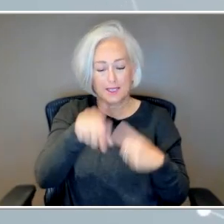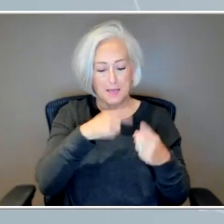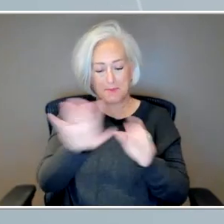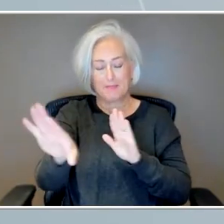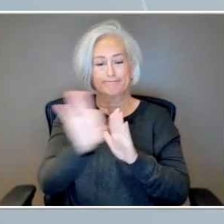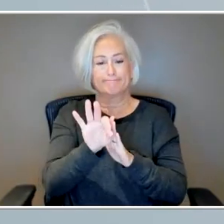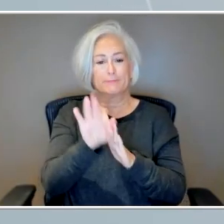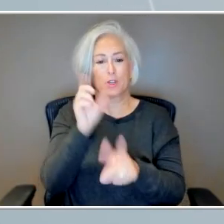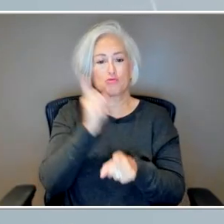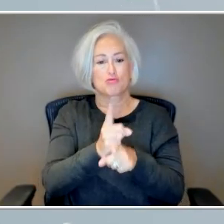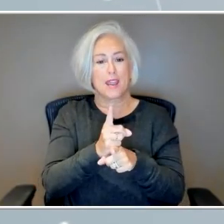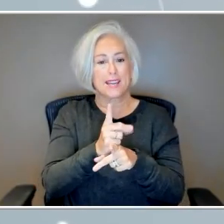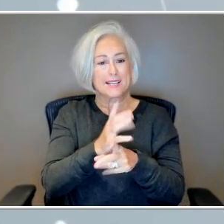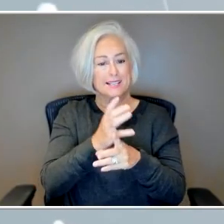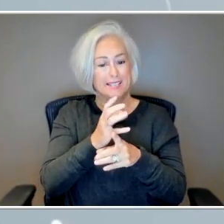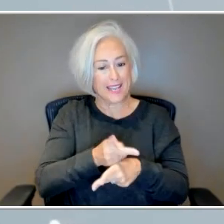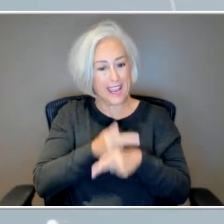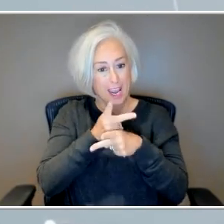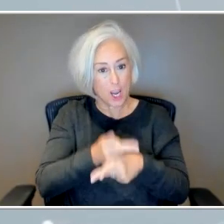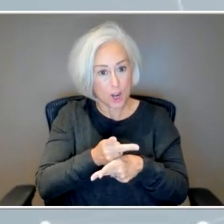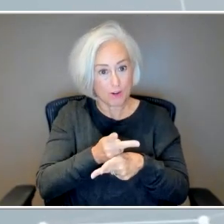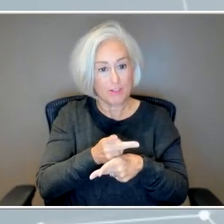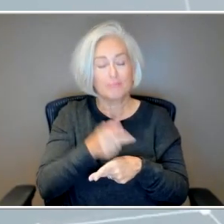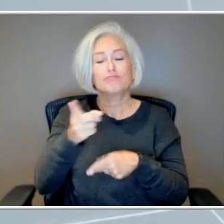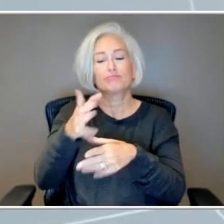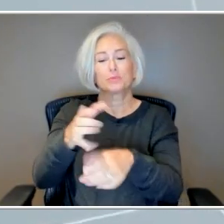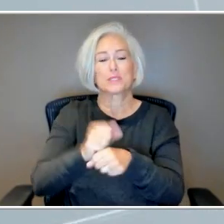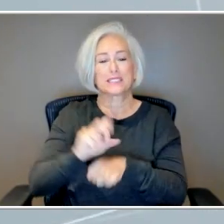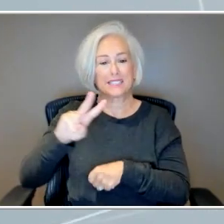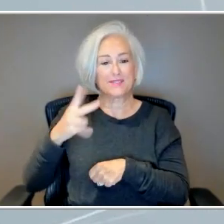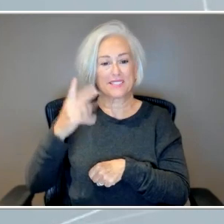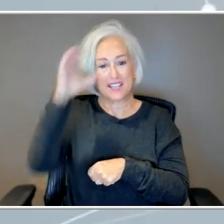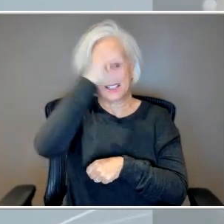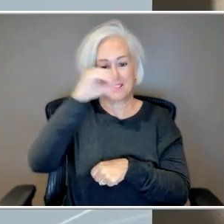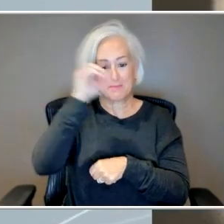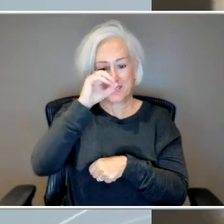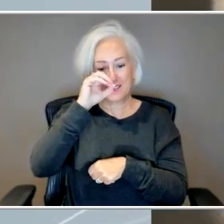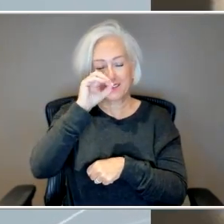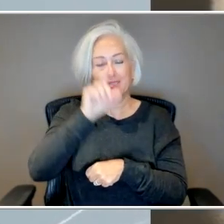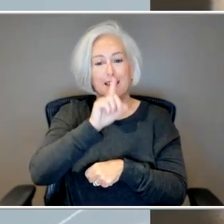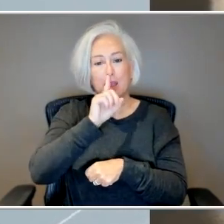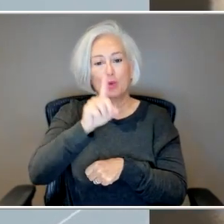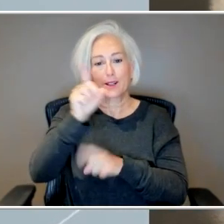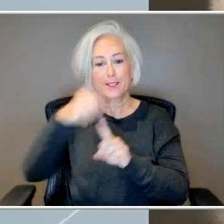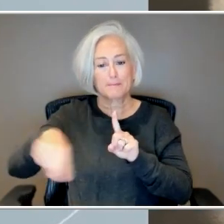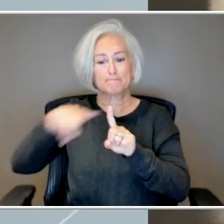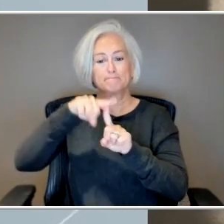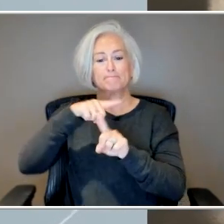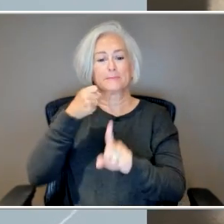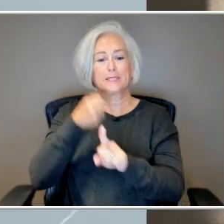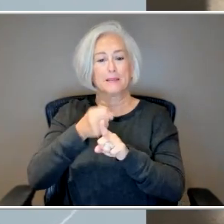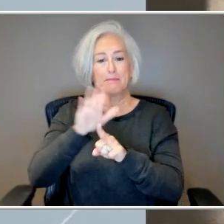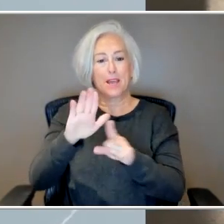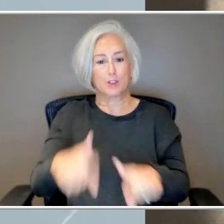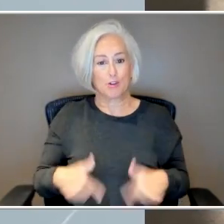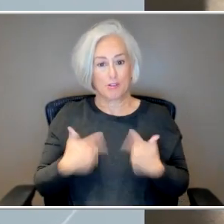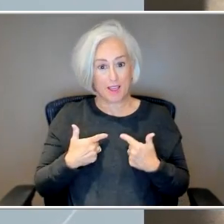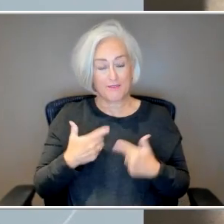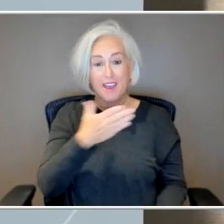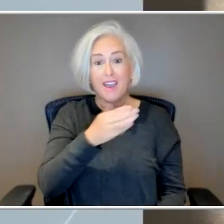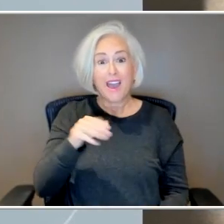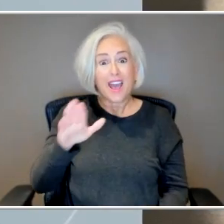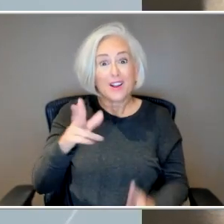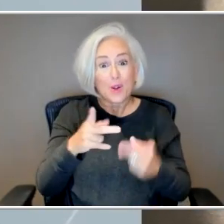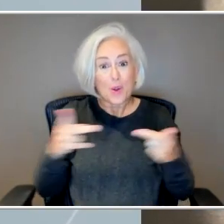second opinion that changed her life. We'll ask how she's managing symptoms and about her place in Kansas